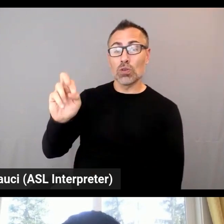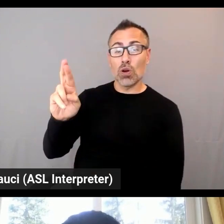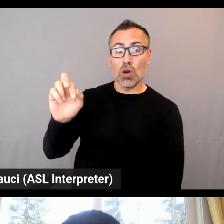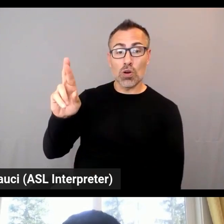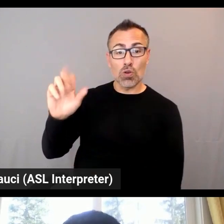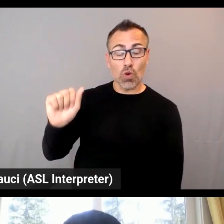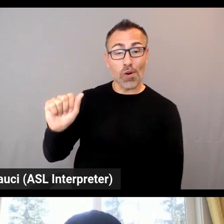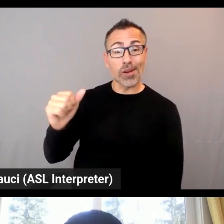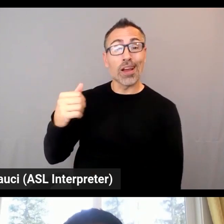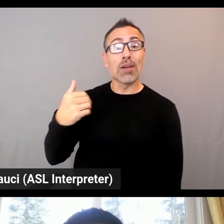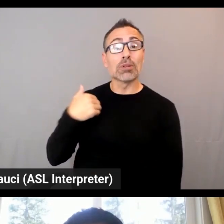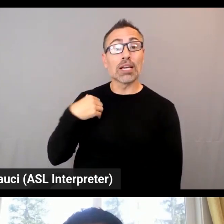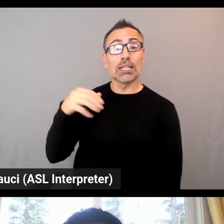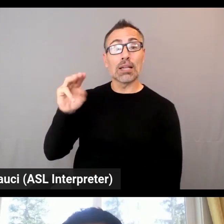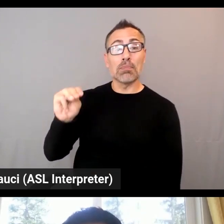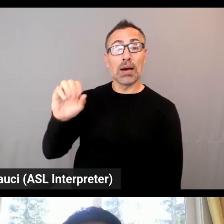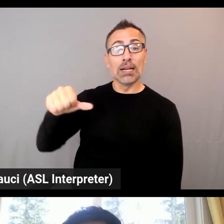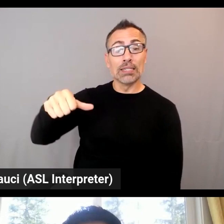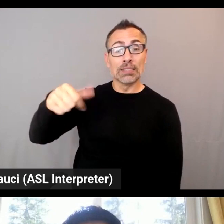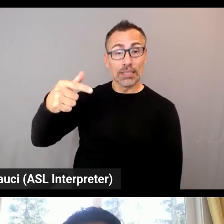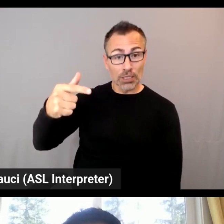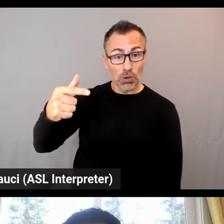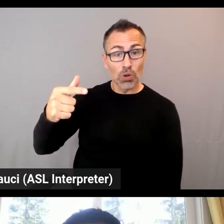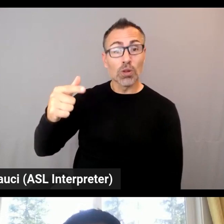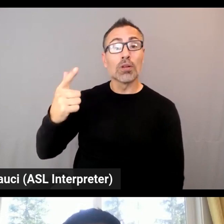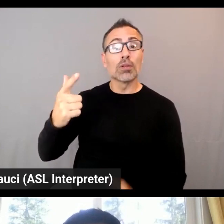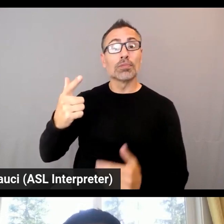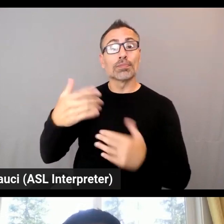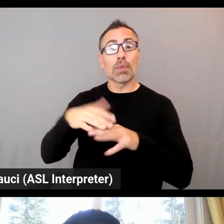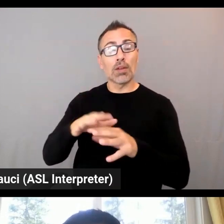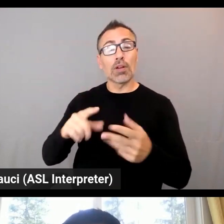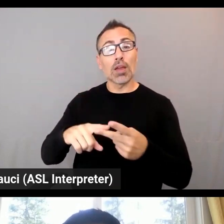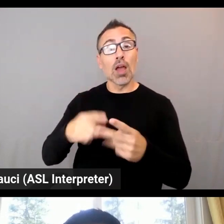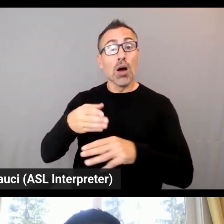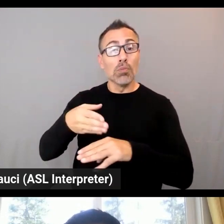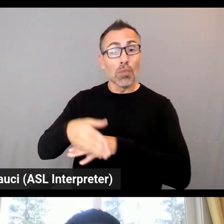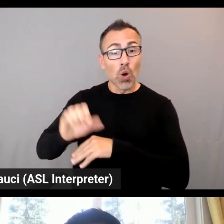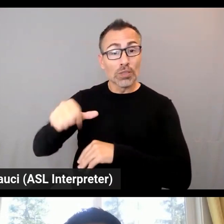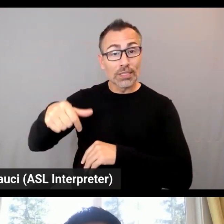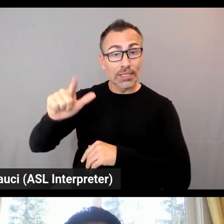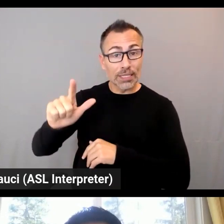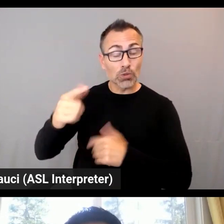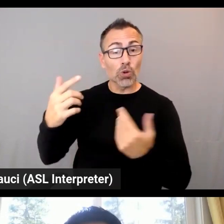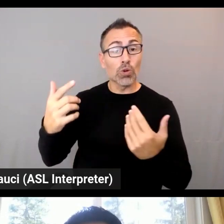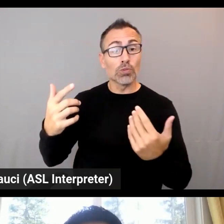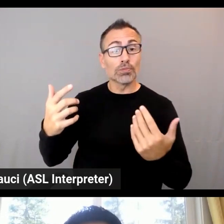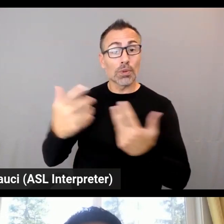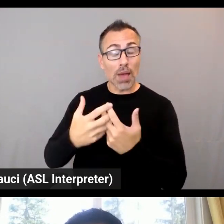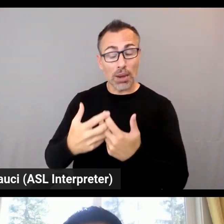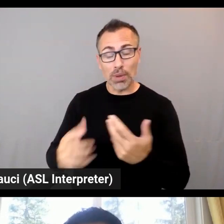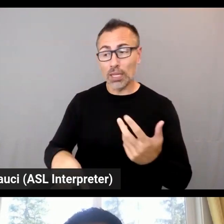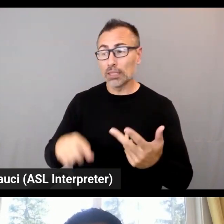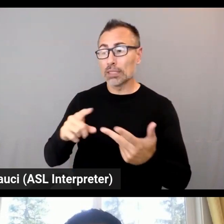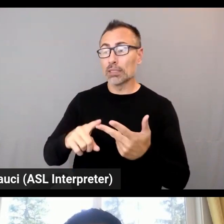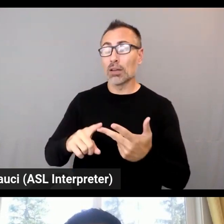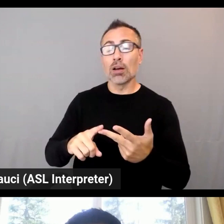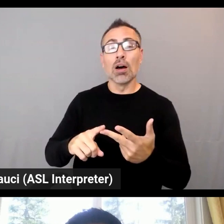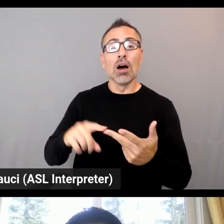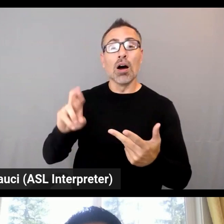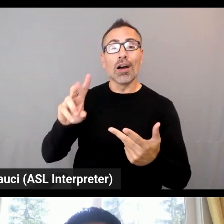compatibility, Amazon Aurora with PostgreSQL compatibility. There is RDS